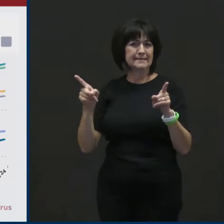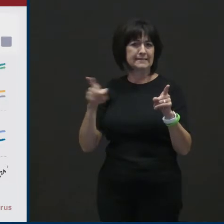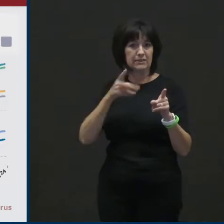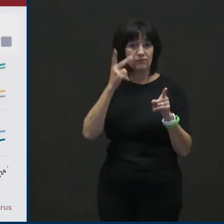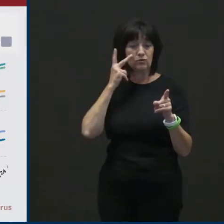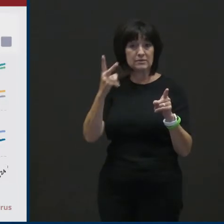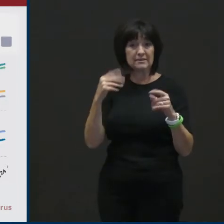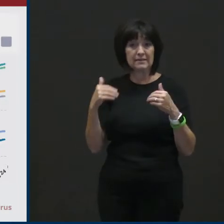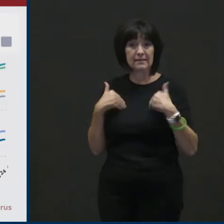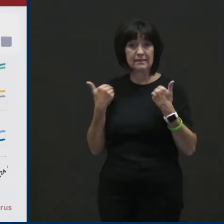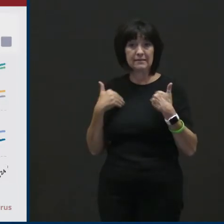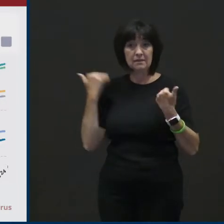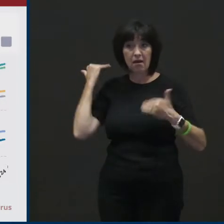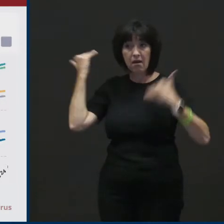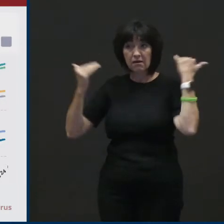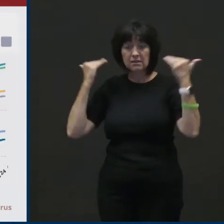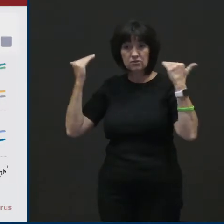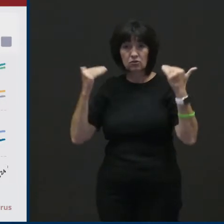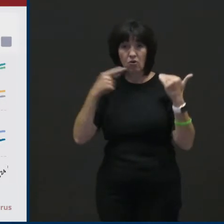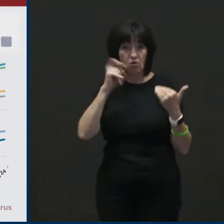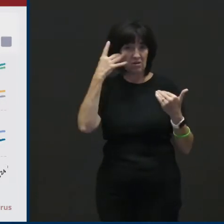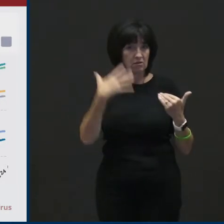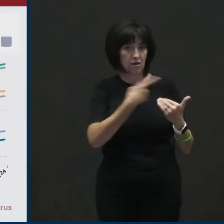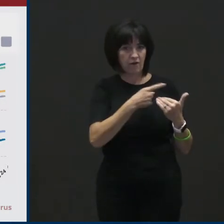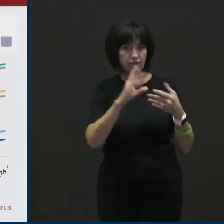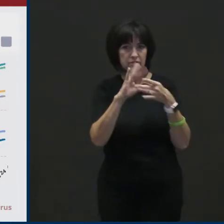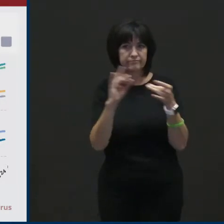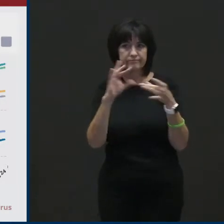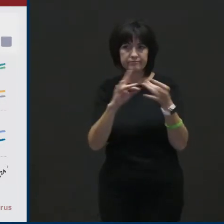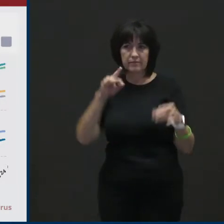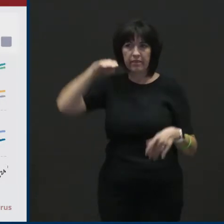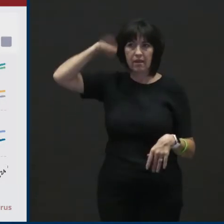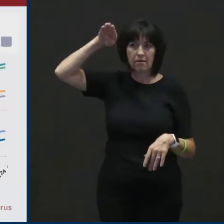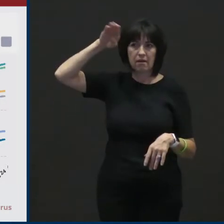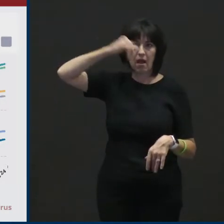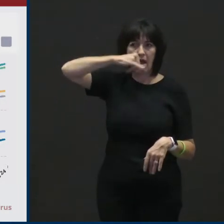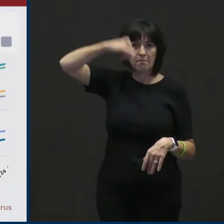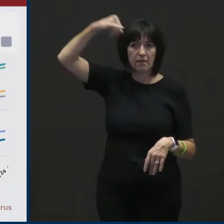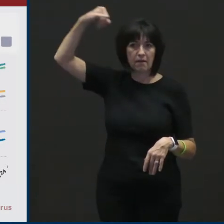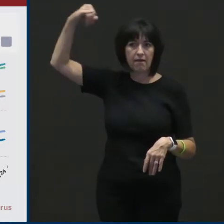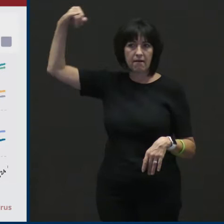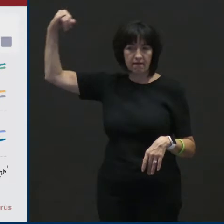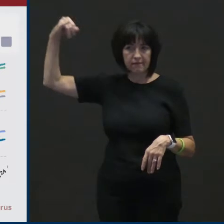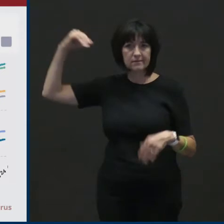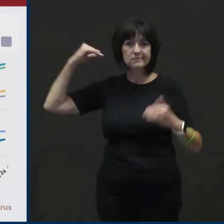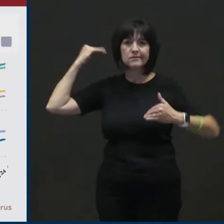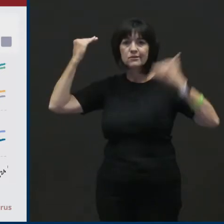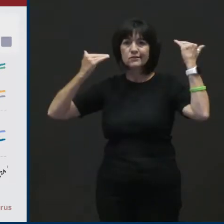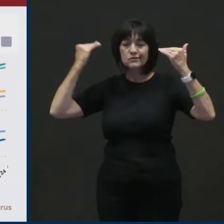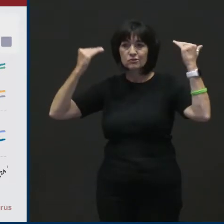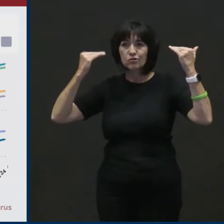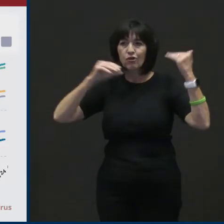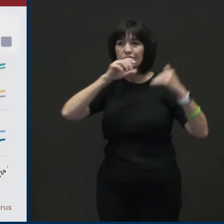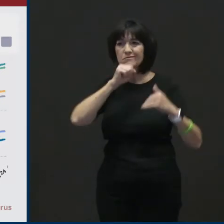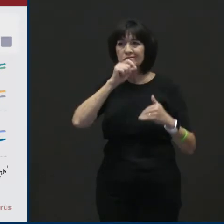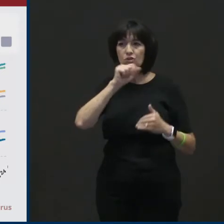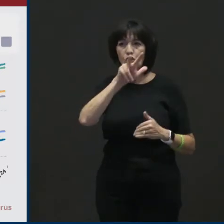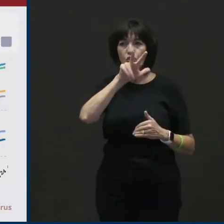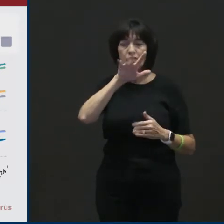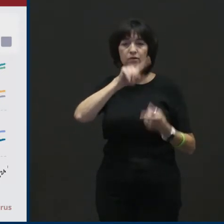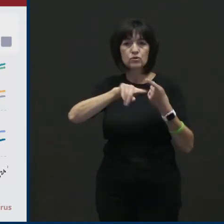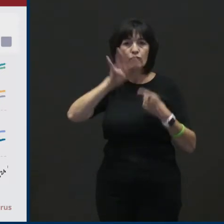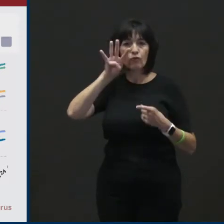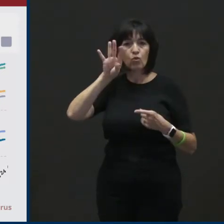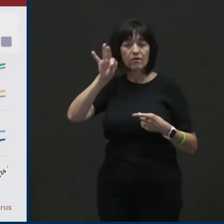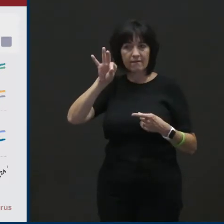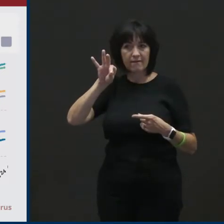talking about, which are our top line, and adults 35 to 49, which is very close. So,